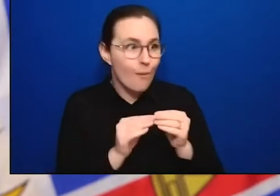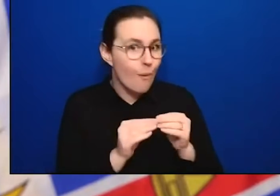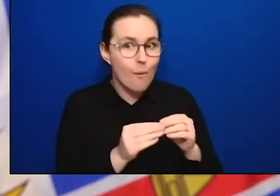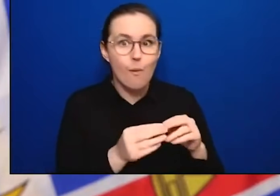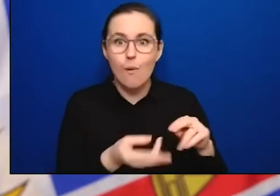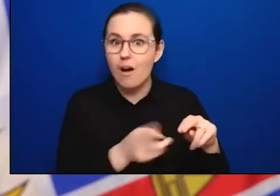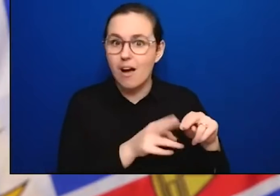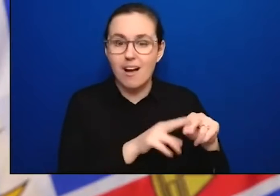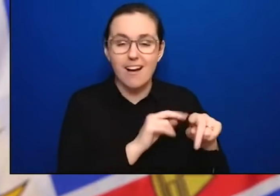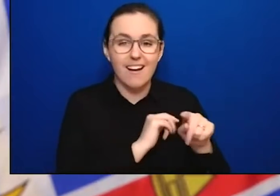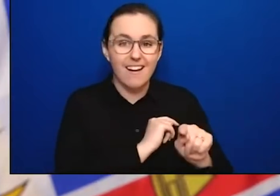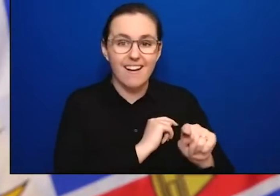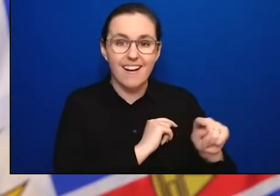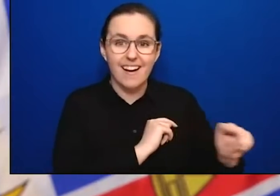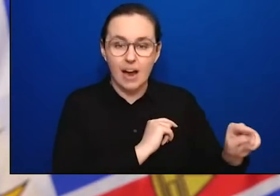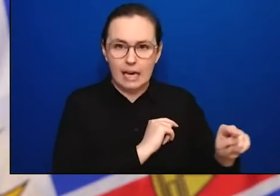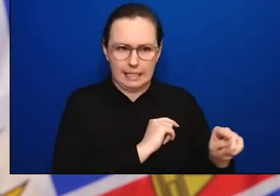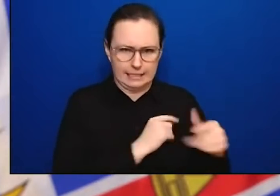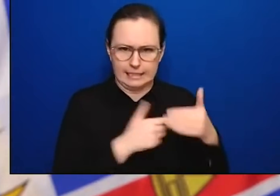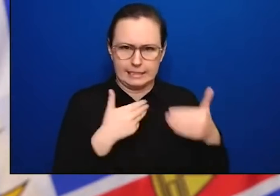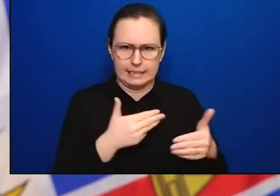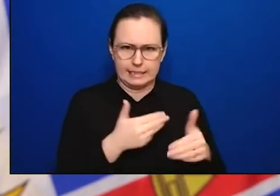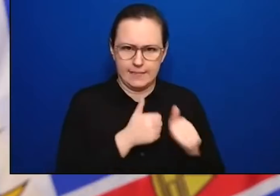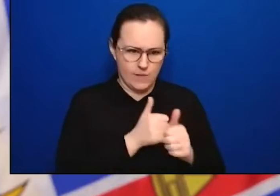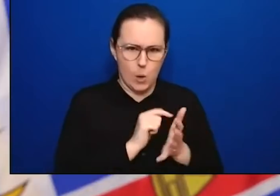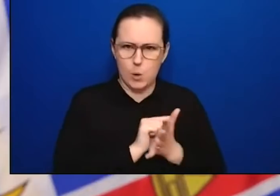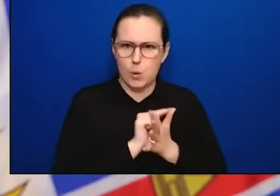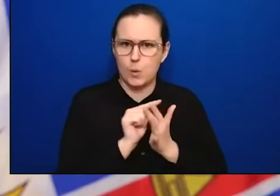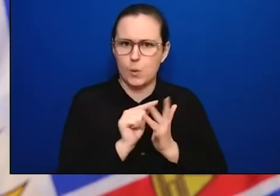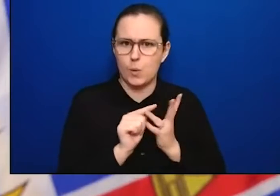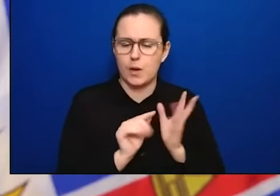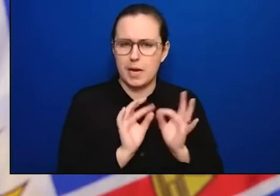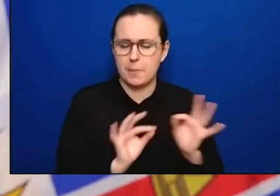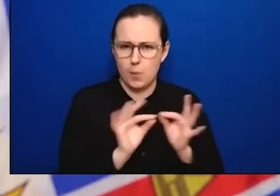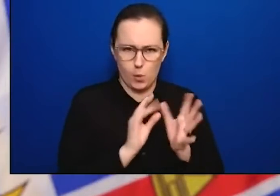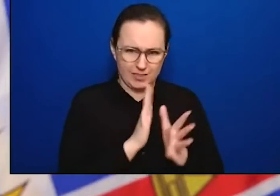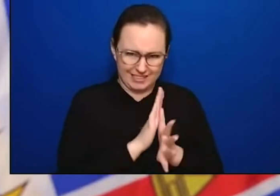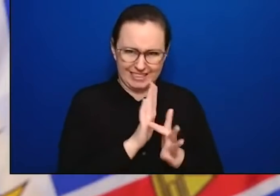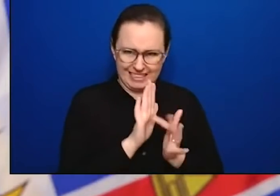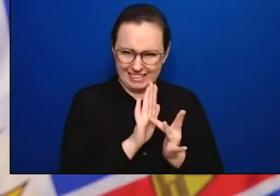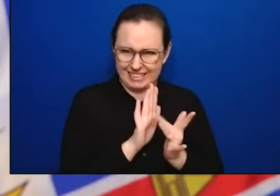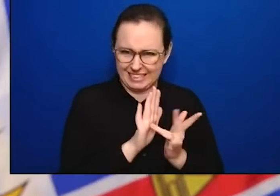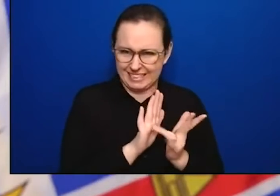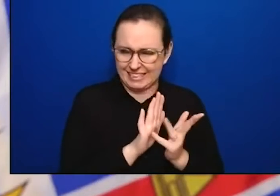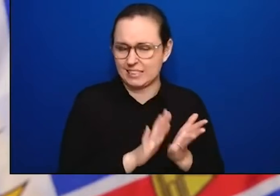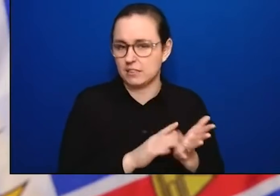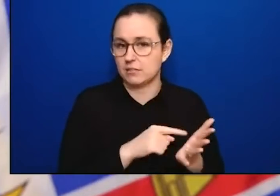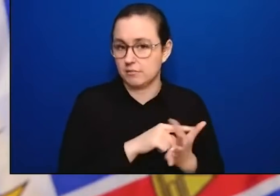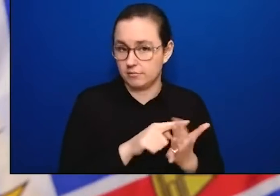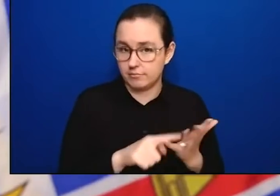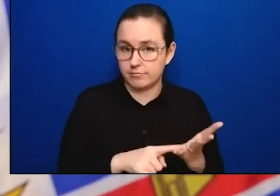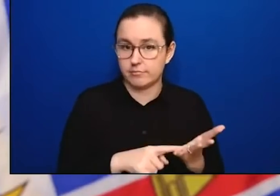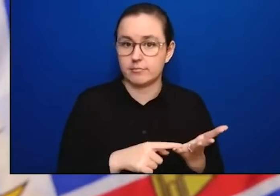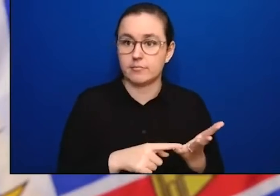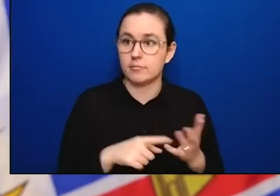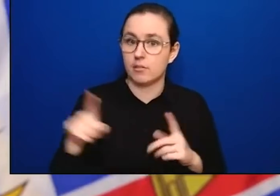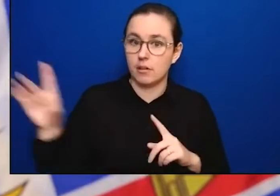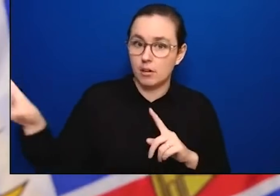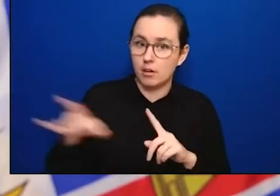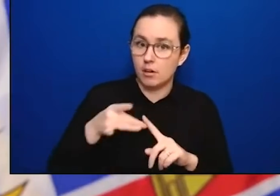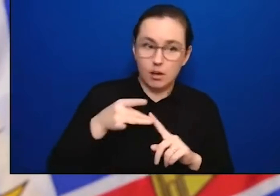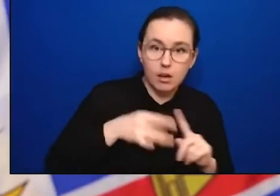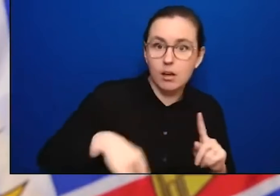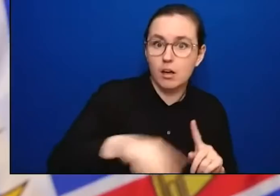before, when you have more of it circulating and it's more infectious, each layer becomes more important. So as we were